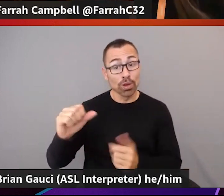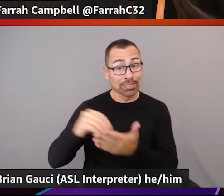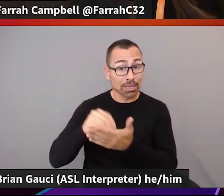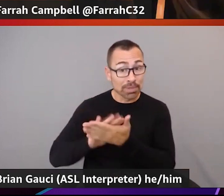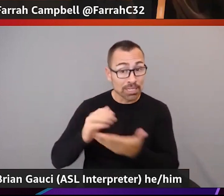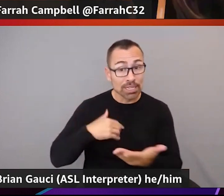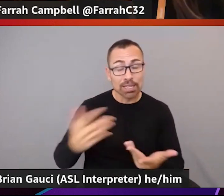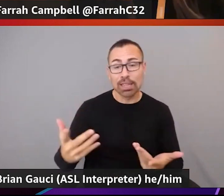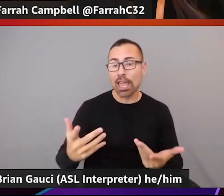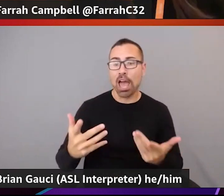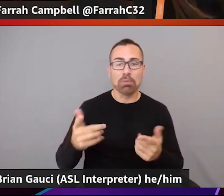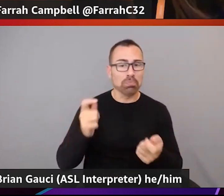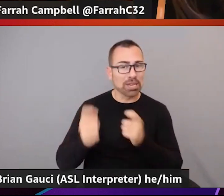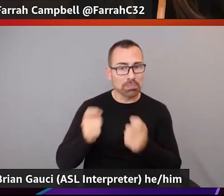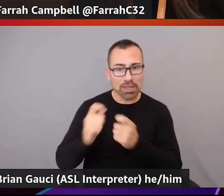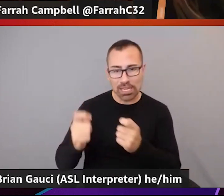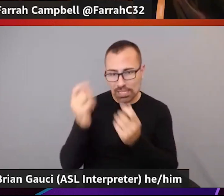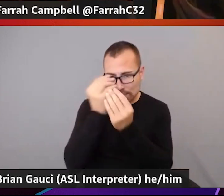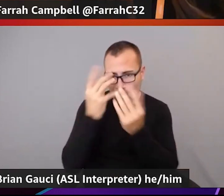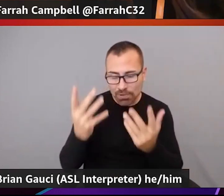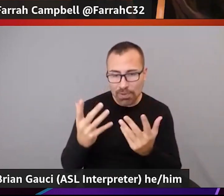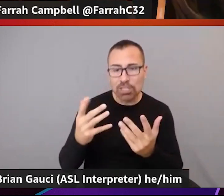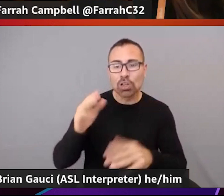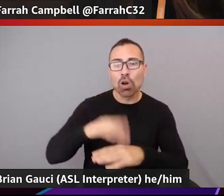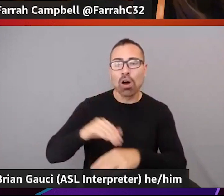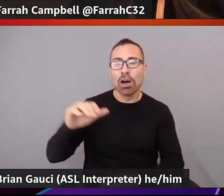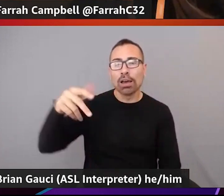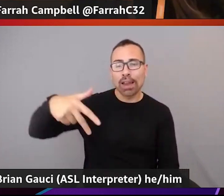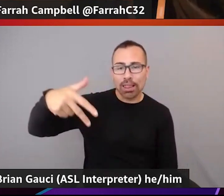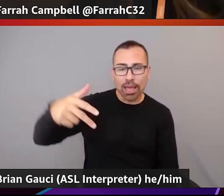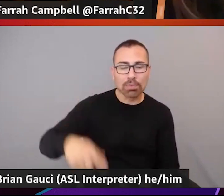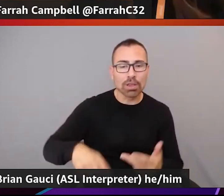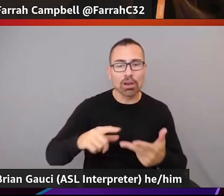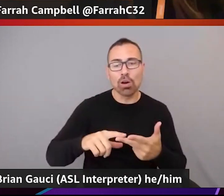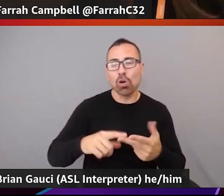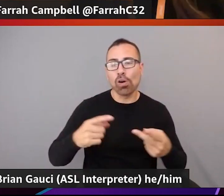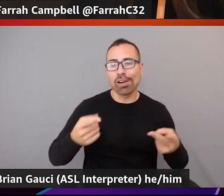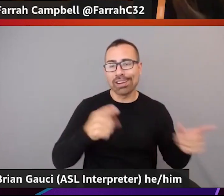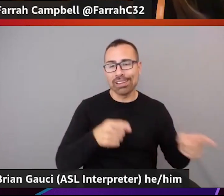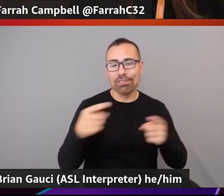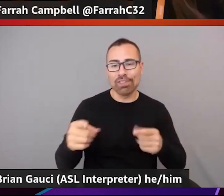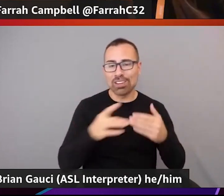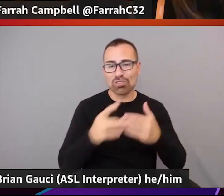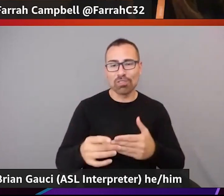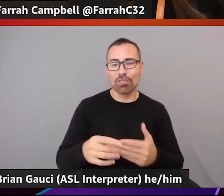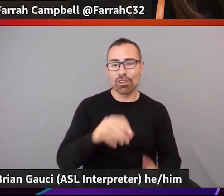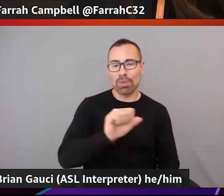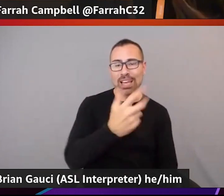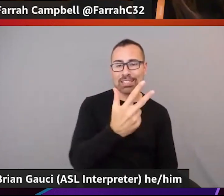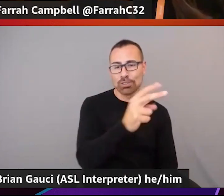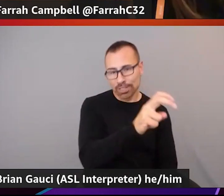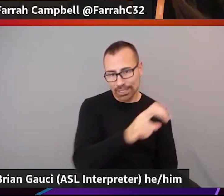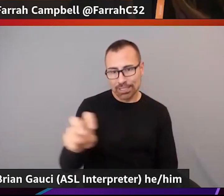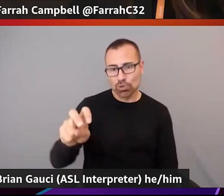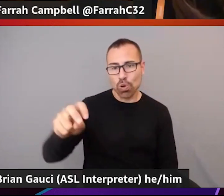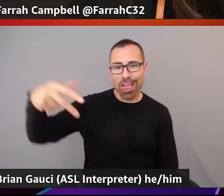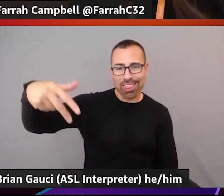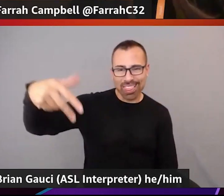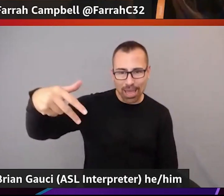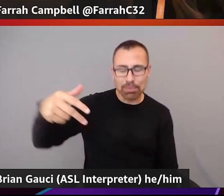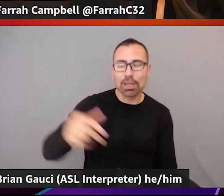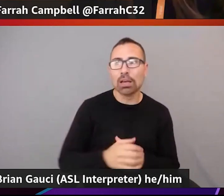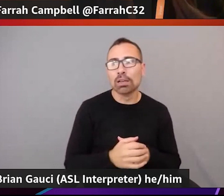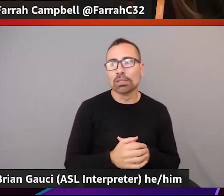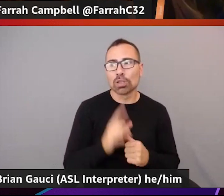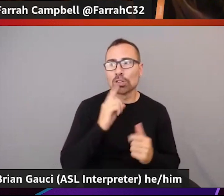or, event driven from S3 to a Lambda, or so on and so forth. Like there's so much content